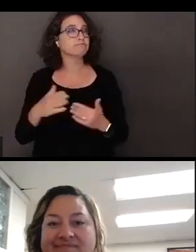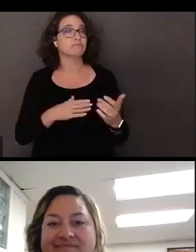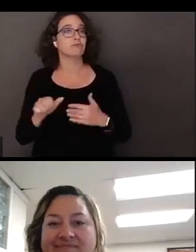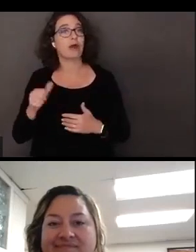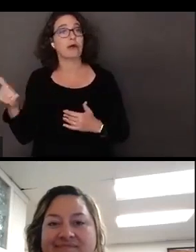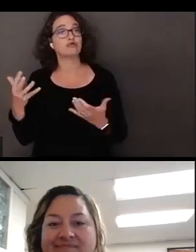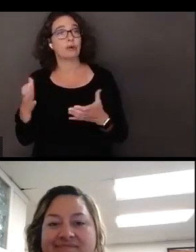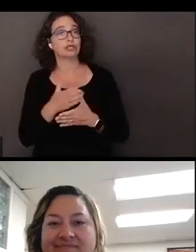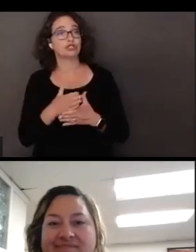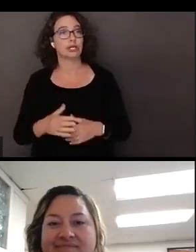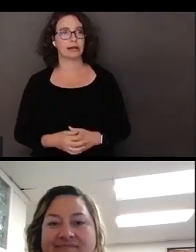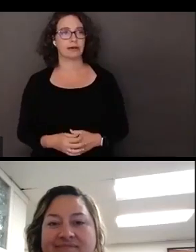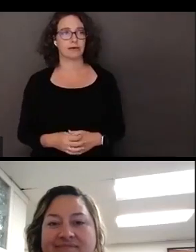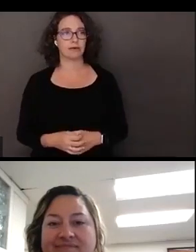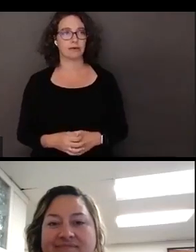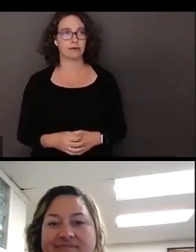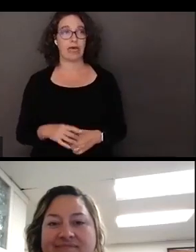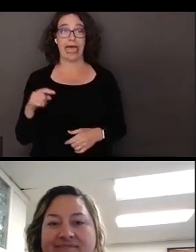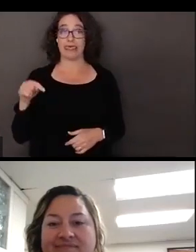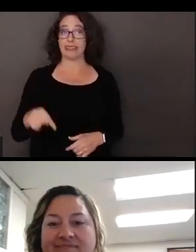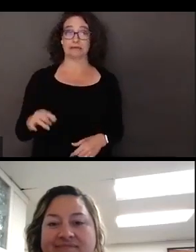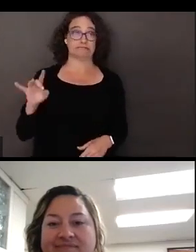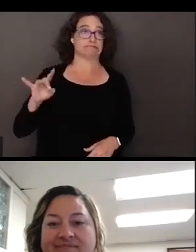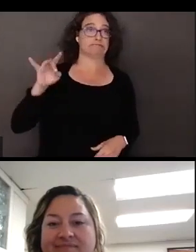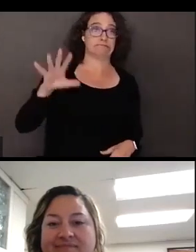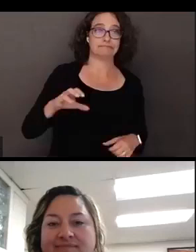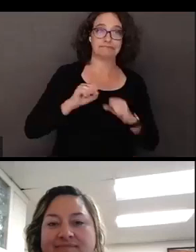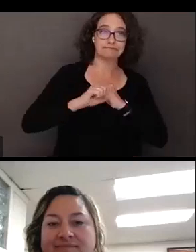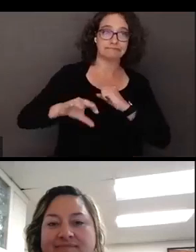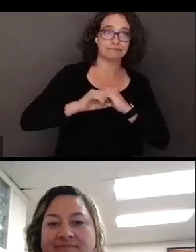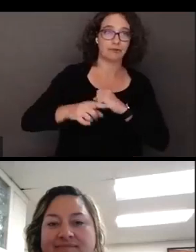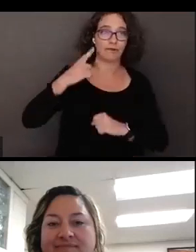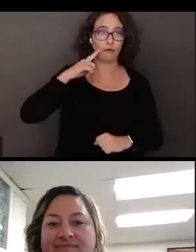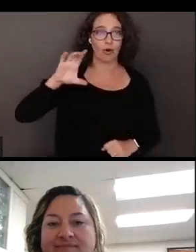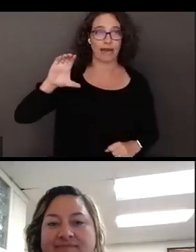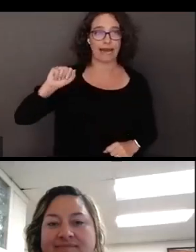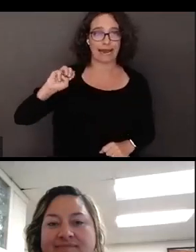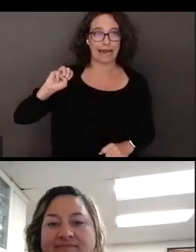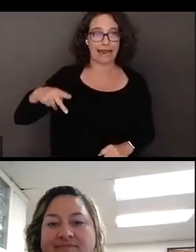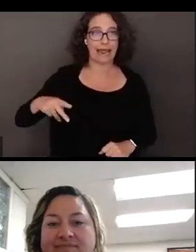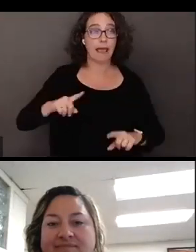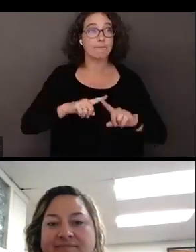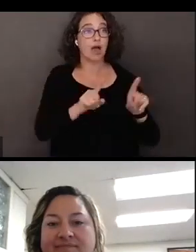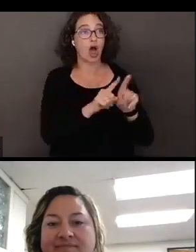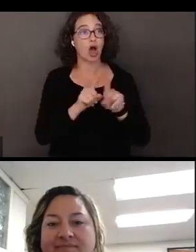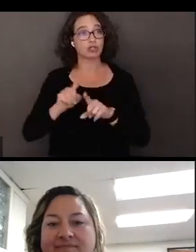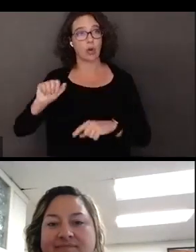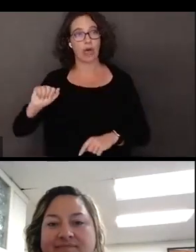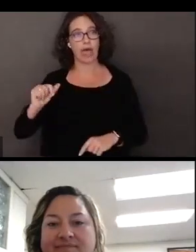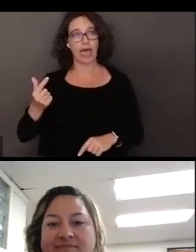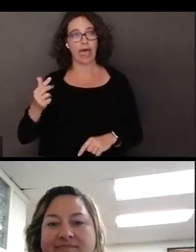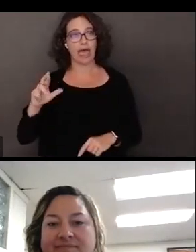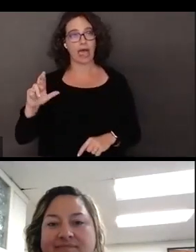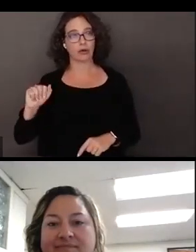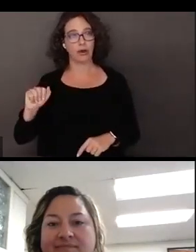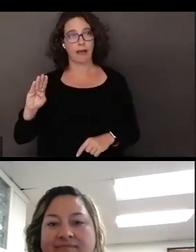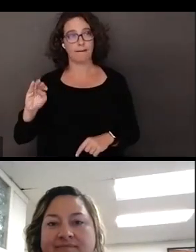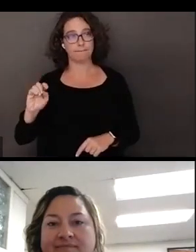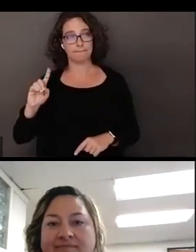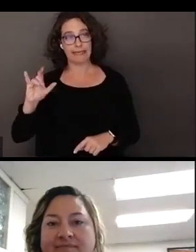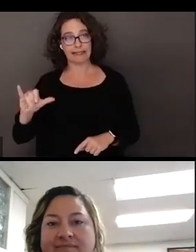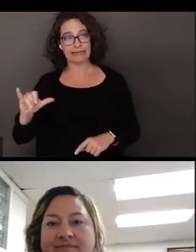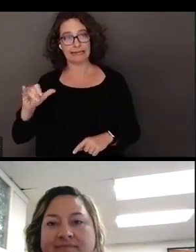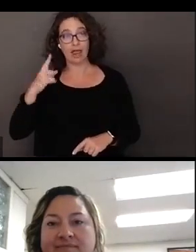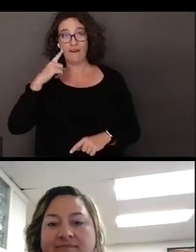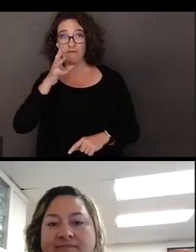resources. Well, this is going to be a shameless plug for CAMP, but I'd also just like to highlight AgrAbility. For farmers and ranchers, they often don't